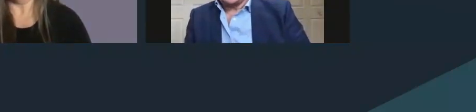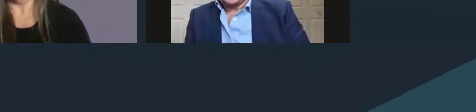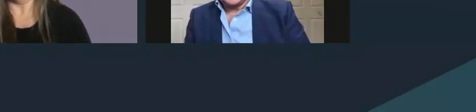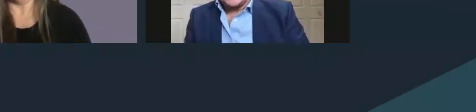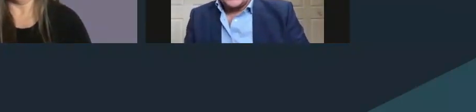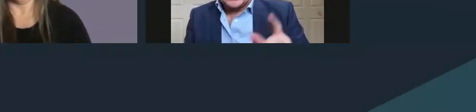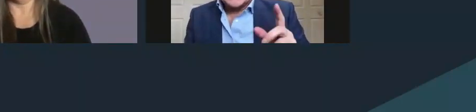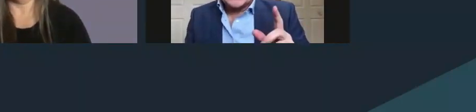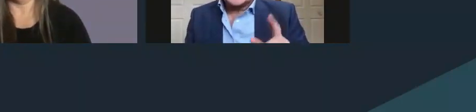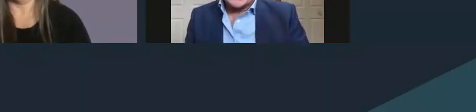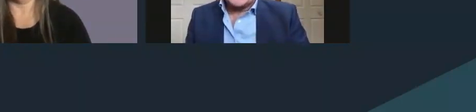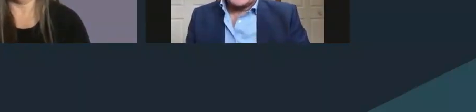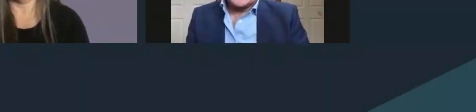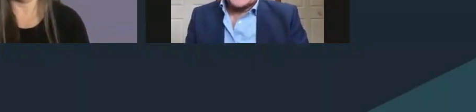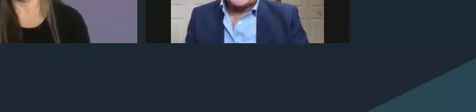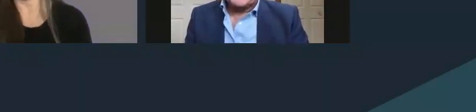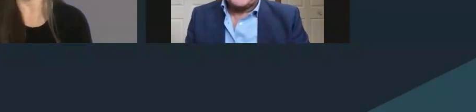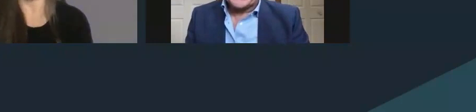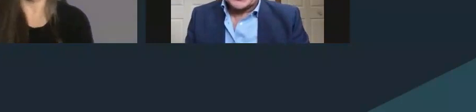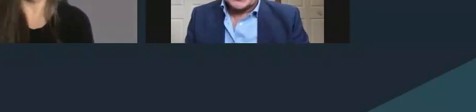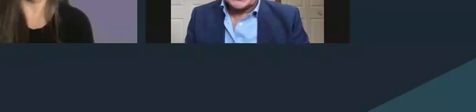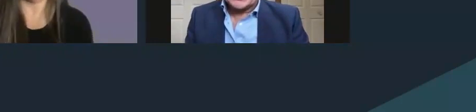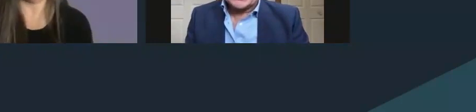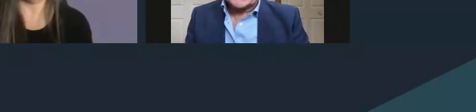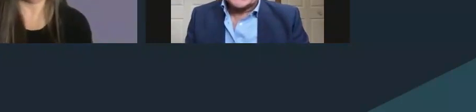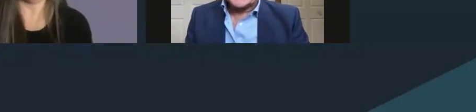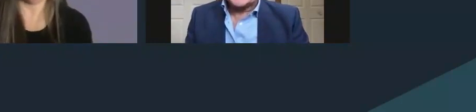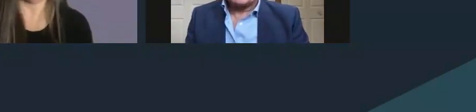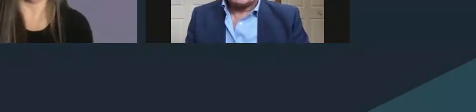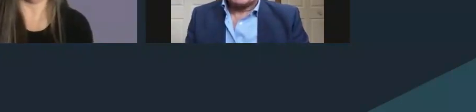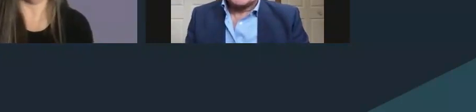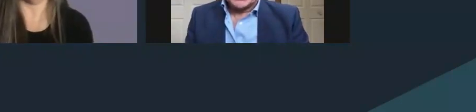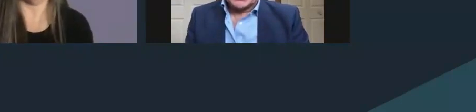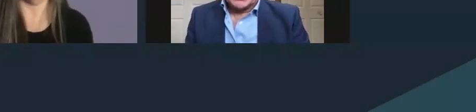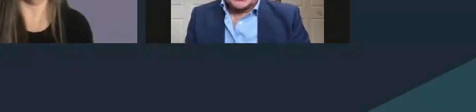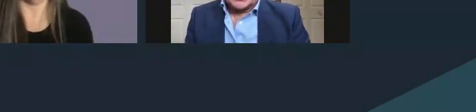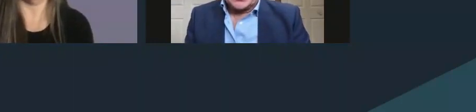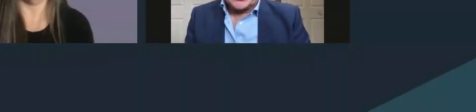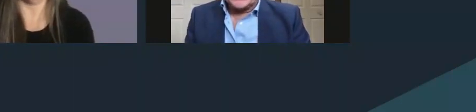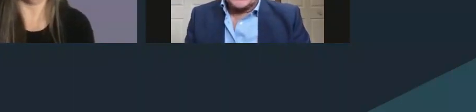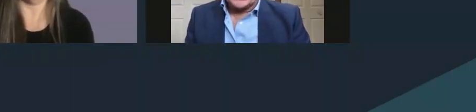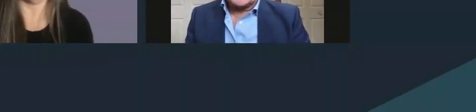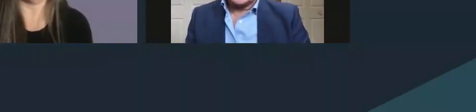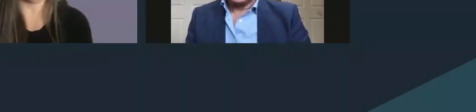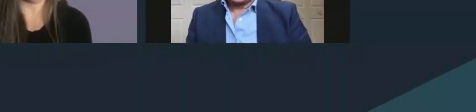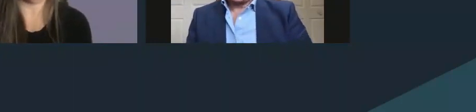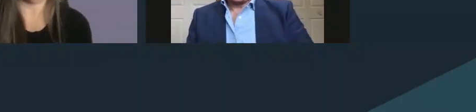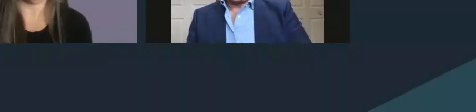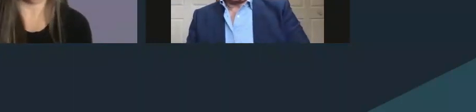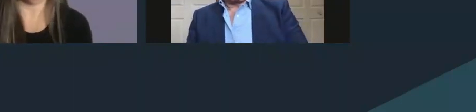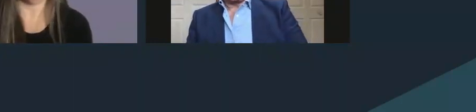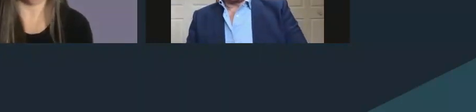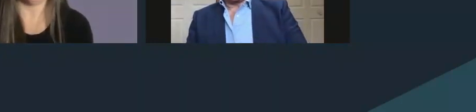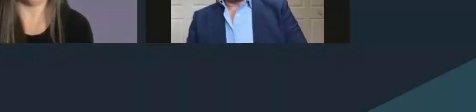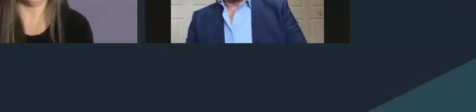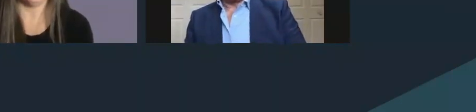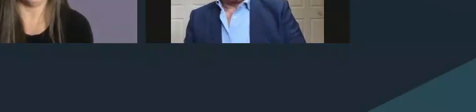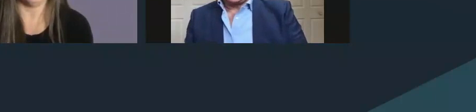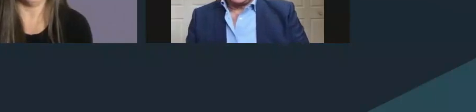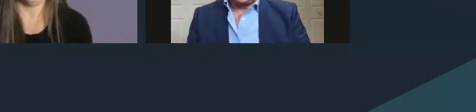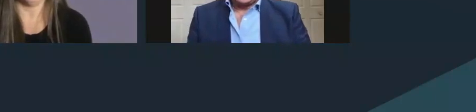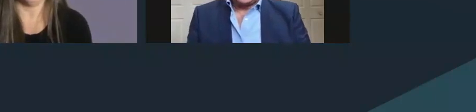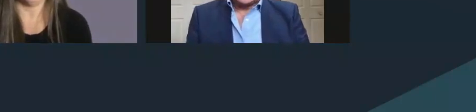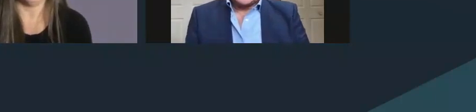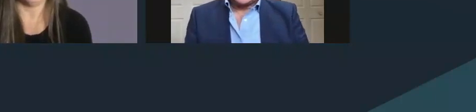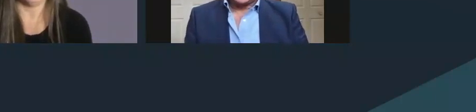Hi, I would add, yeah, that you could also link, if you're writing to